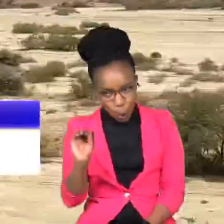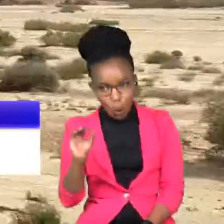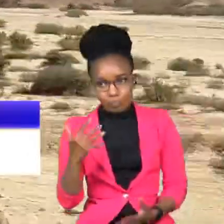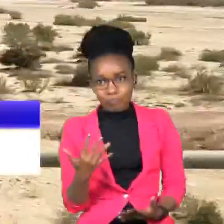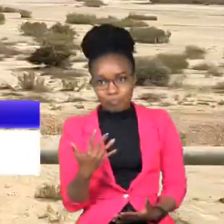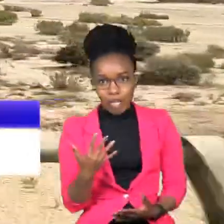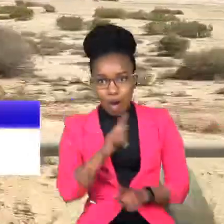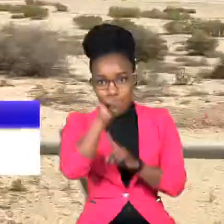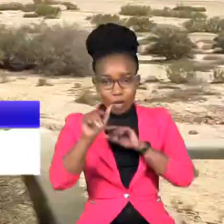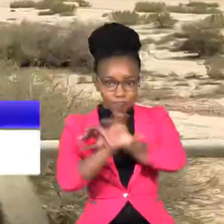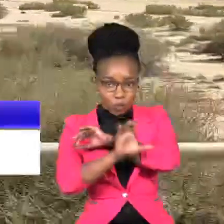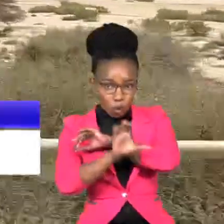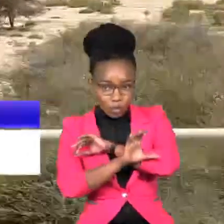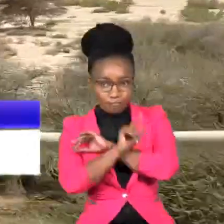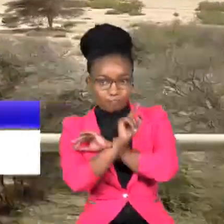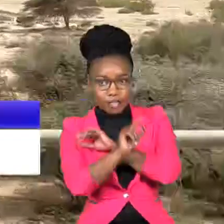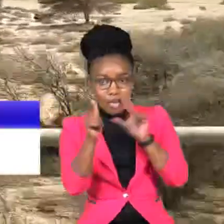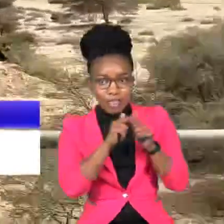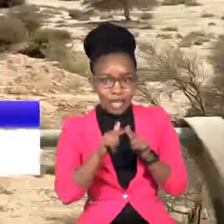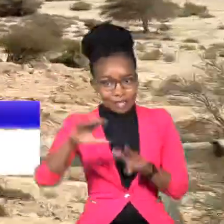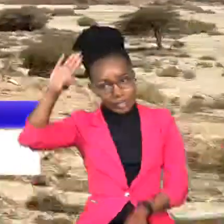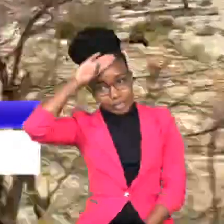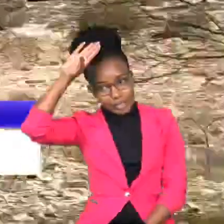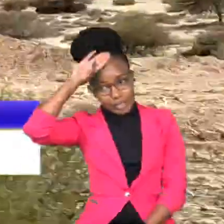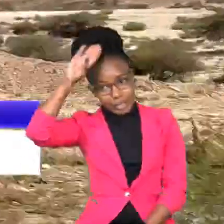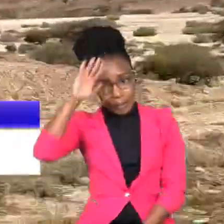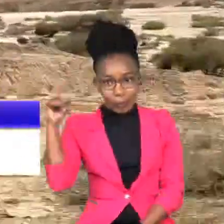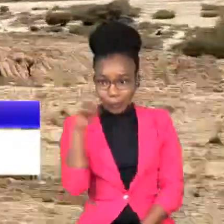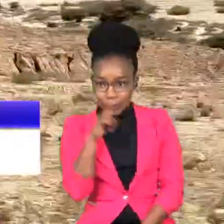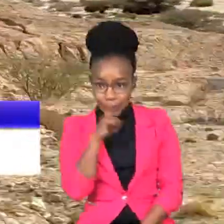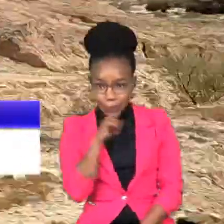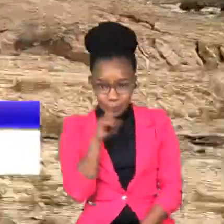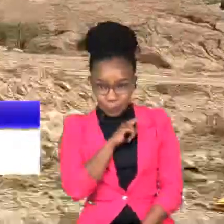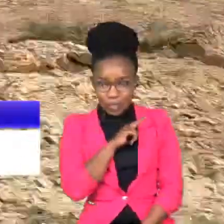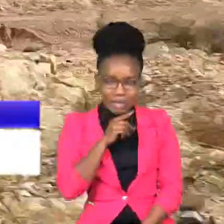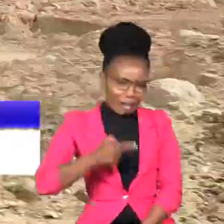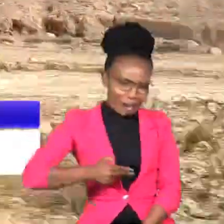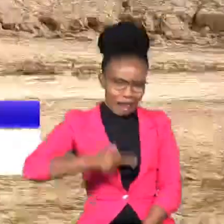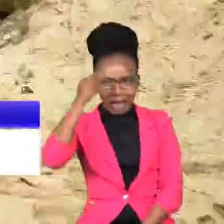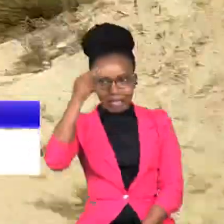As you leave the coastlands of Berbera, the temperatures start to soar. Quite high, I must add.